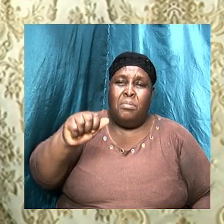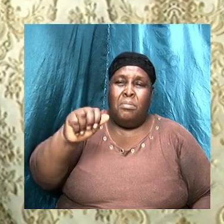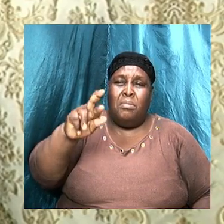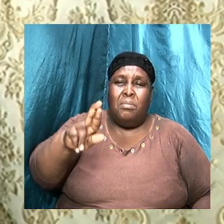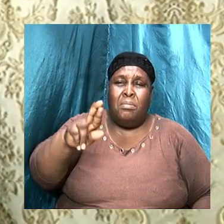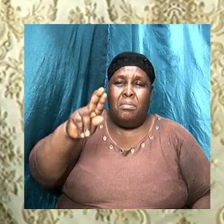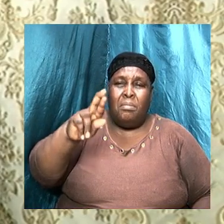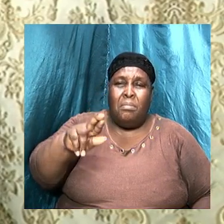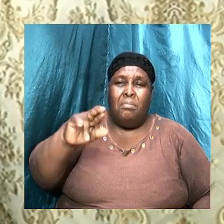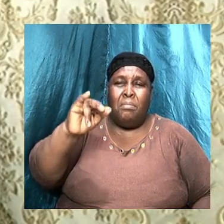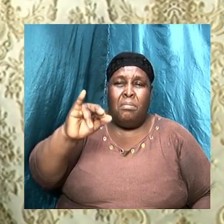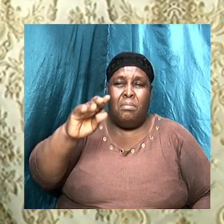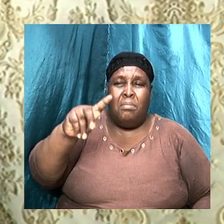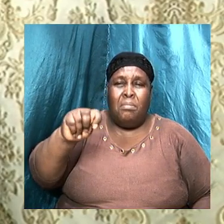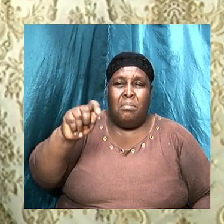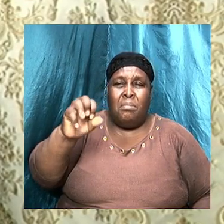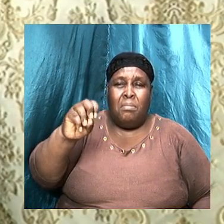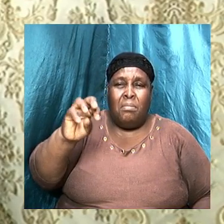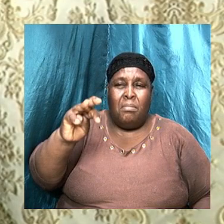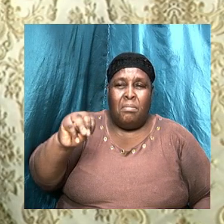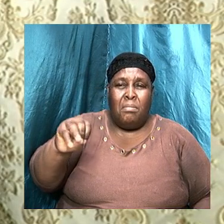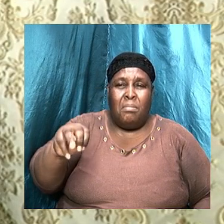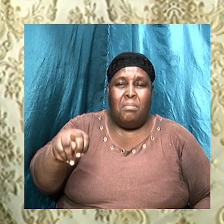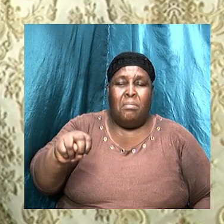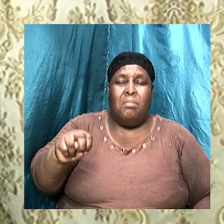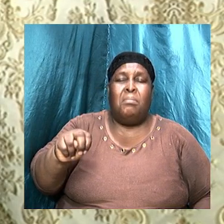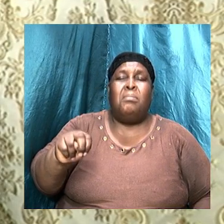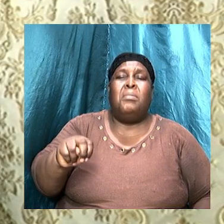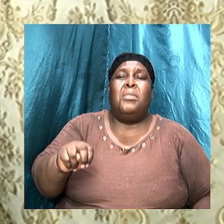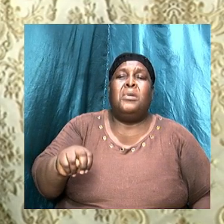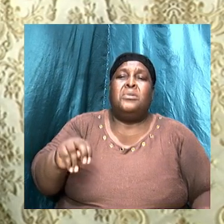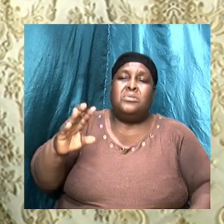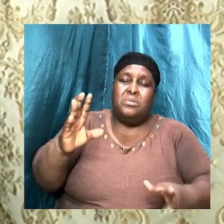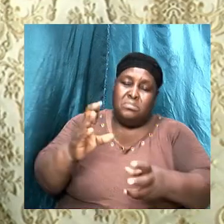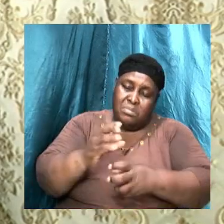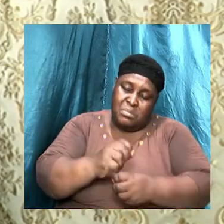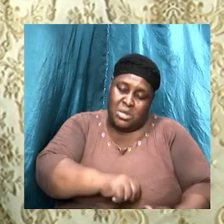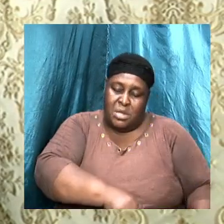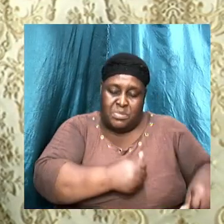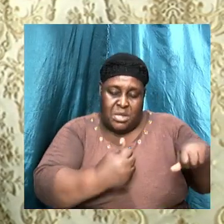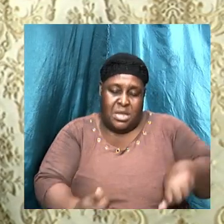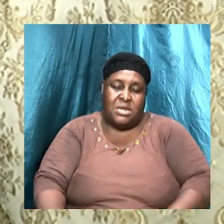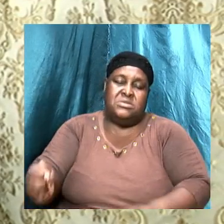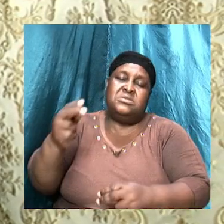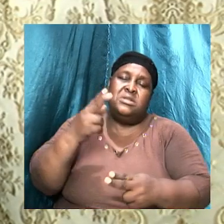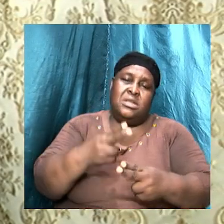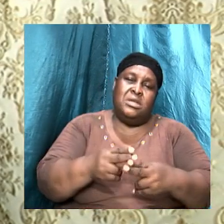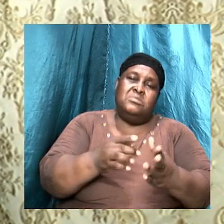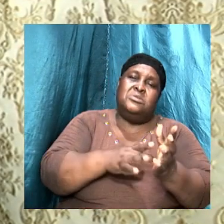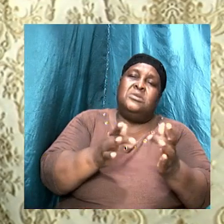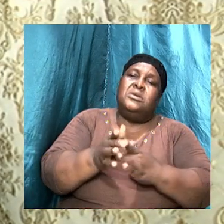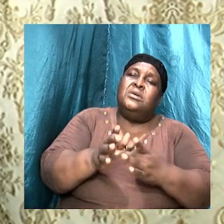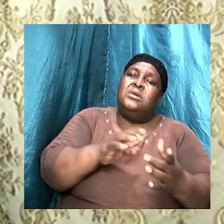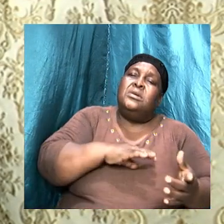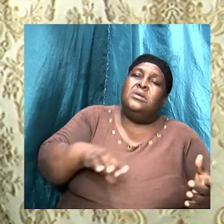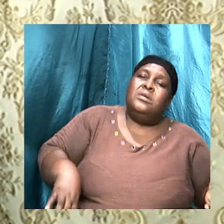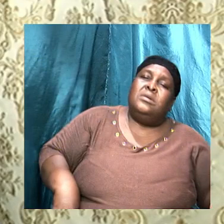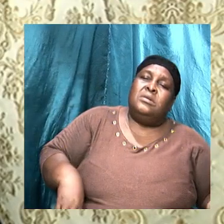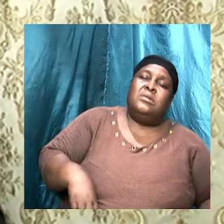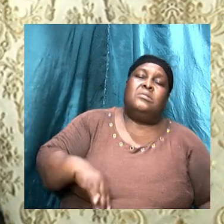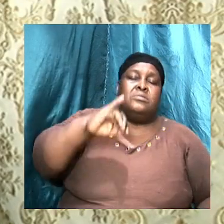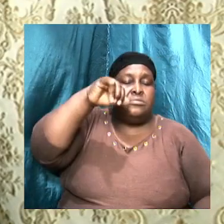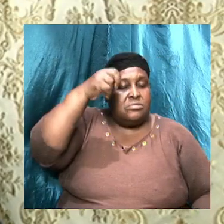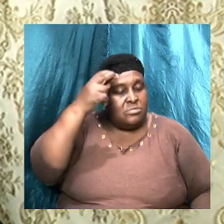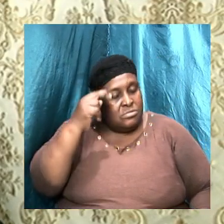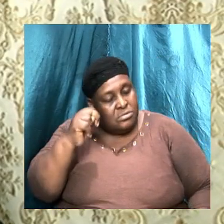Gentiles, Acts 10 and 48, they took on the name of Jesus Christ. John the Baptist's disciples, when